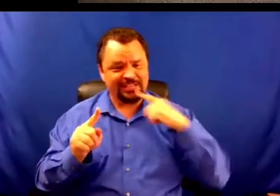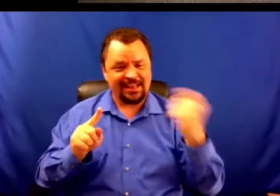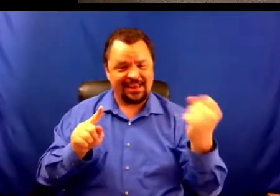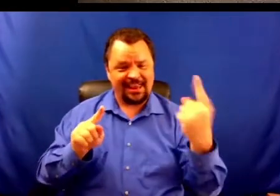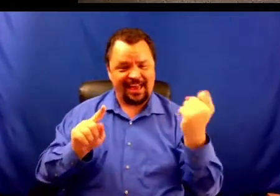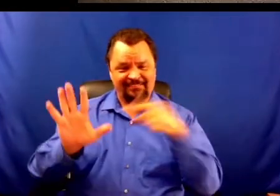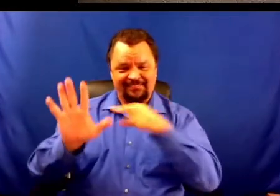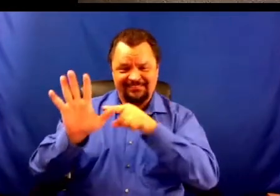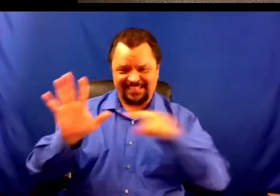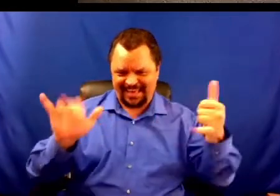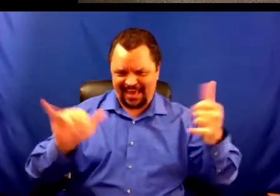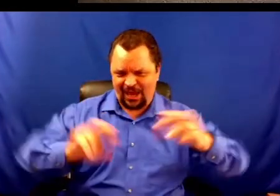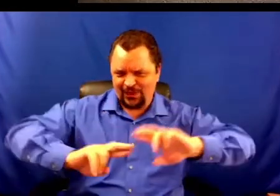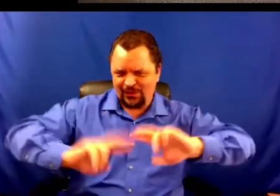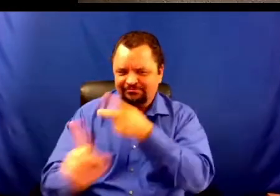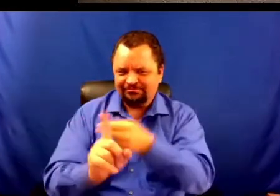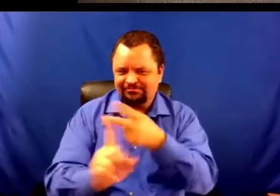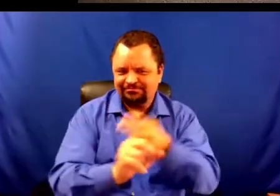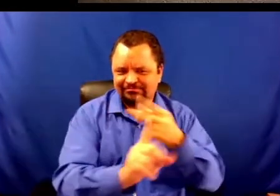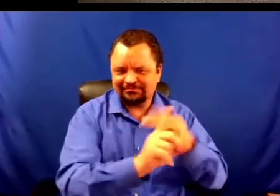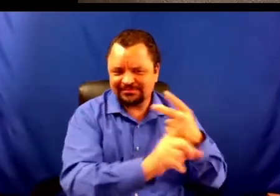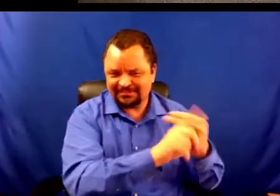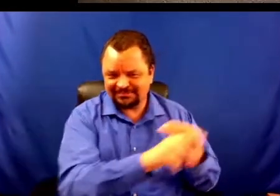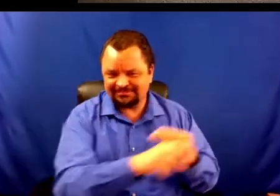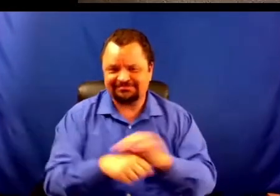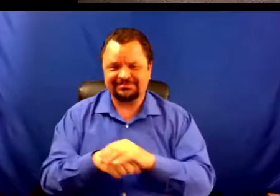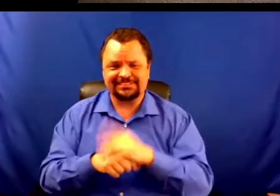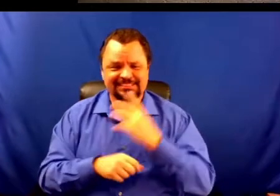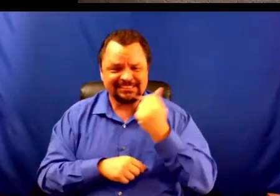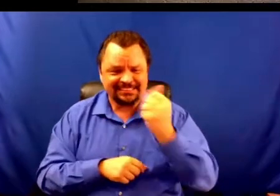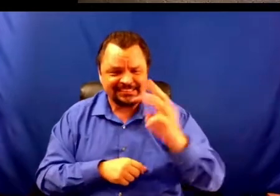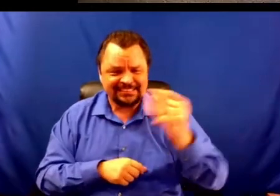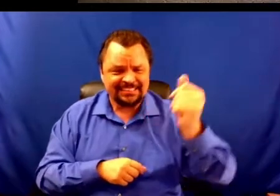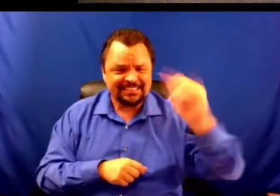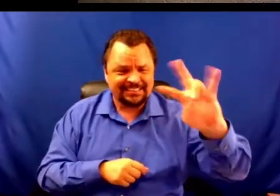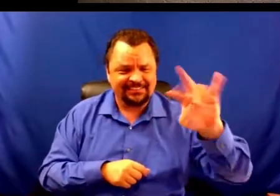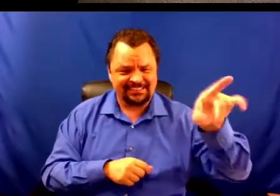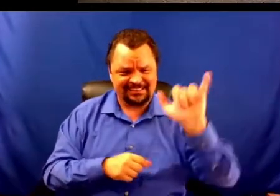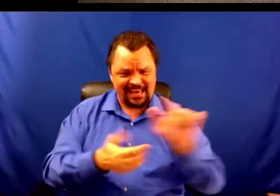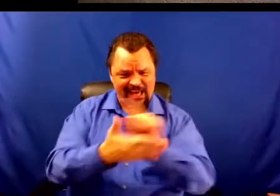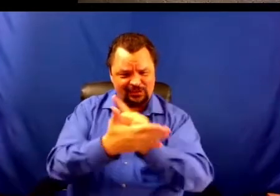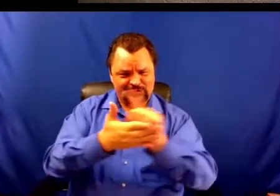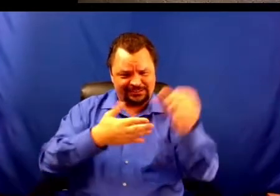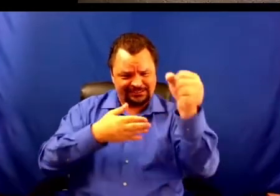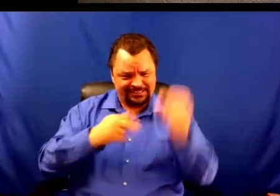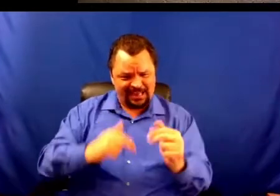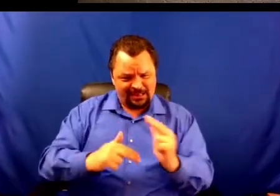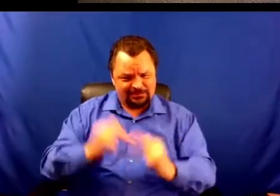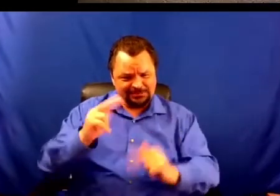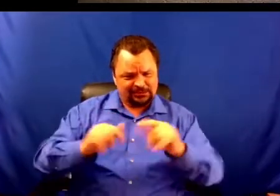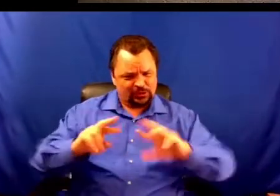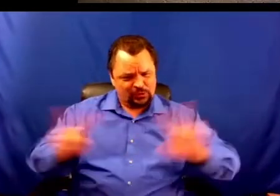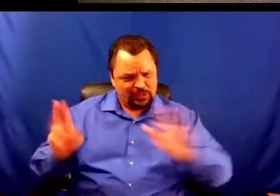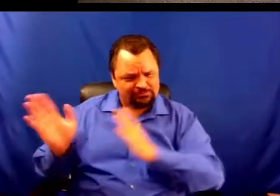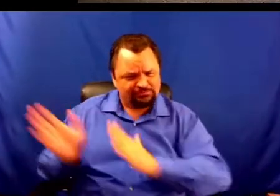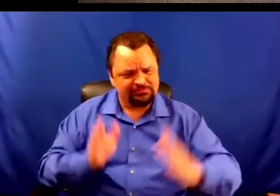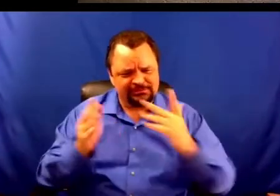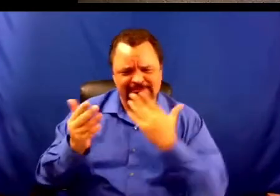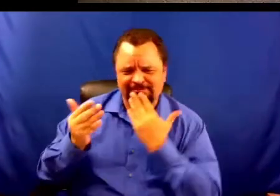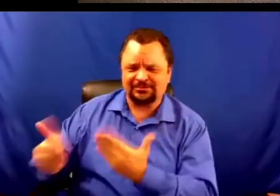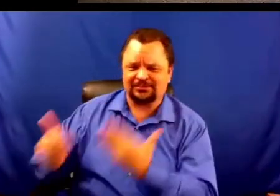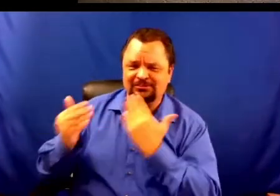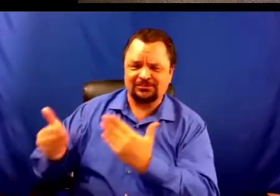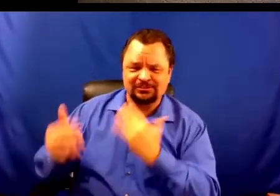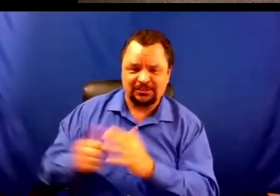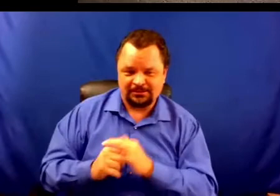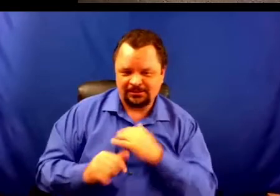and we're gearing up for that the 5th, the 6th, the 7th, and so that's the weekend at the South Building. But thank you so much. And I've seen you, and